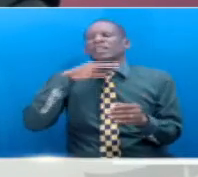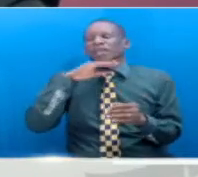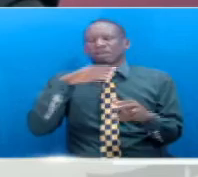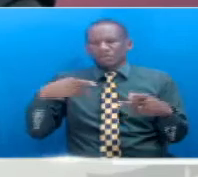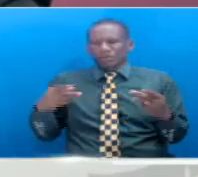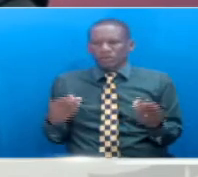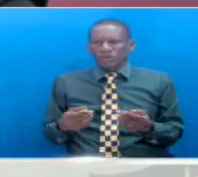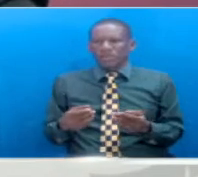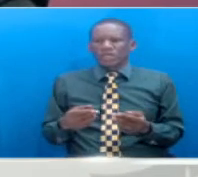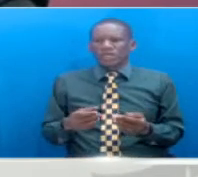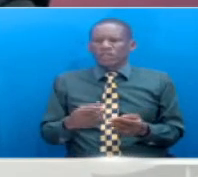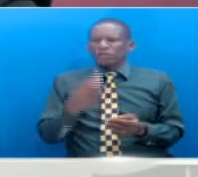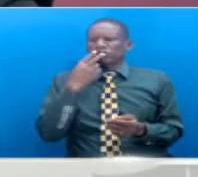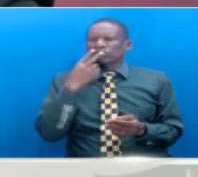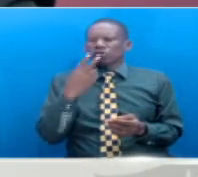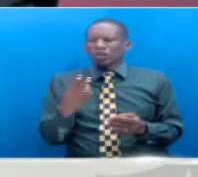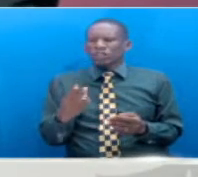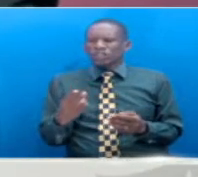Now it was